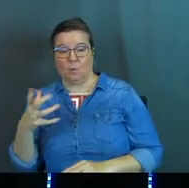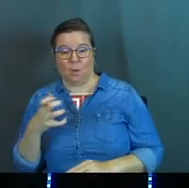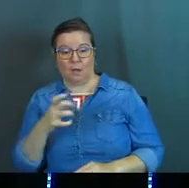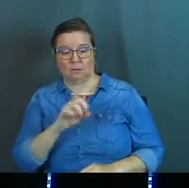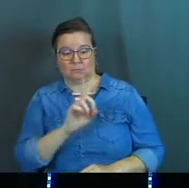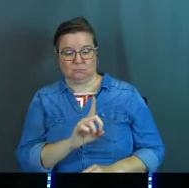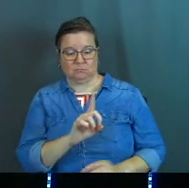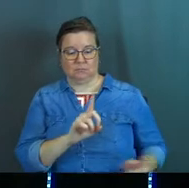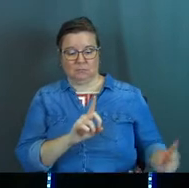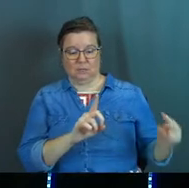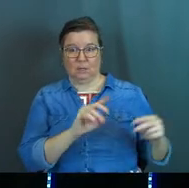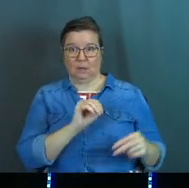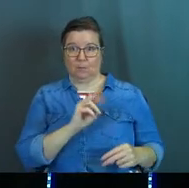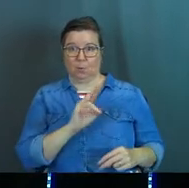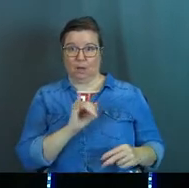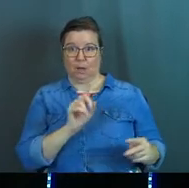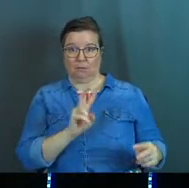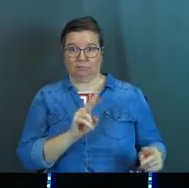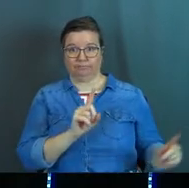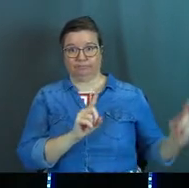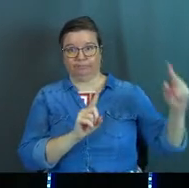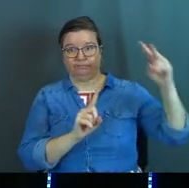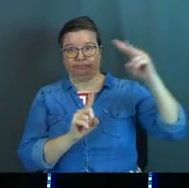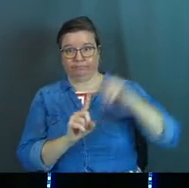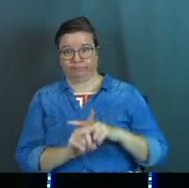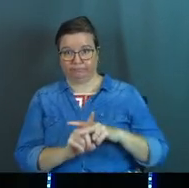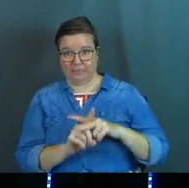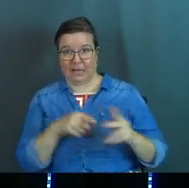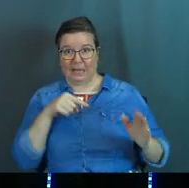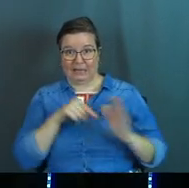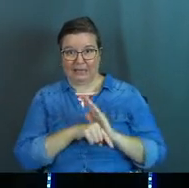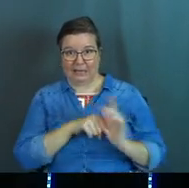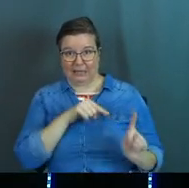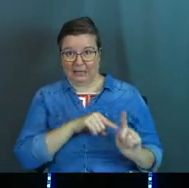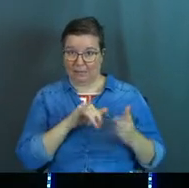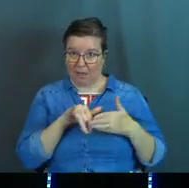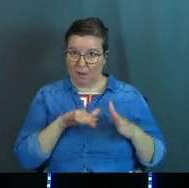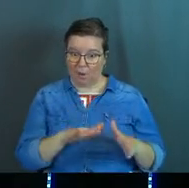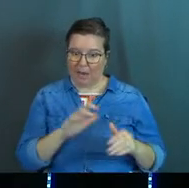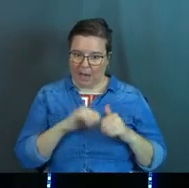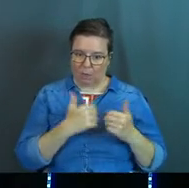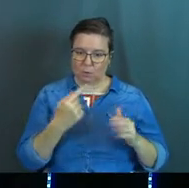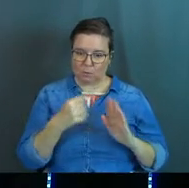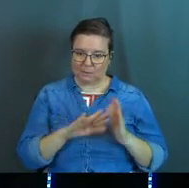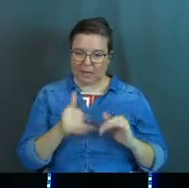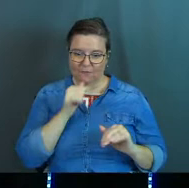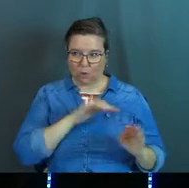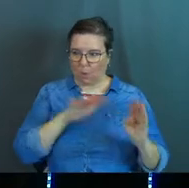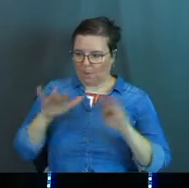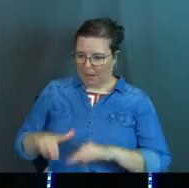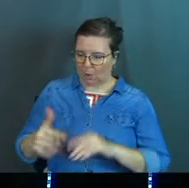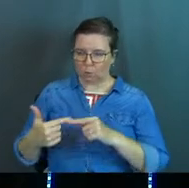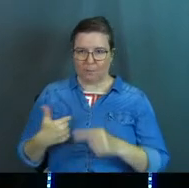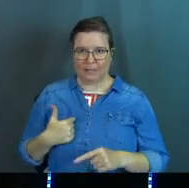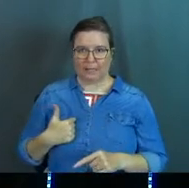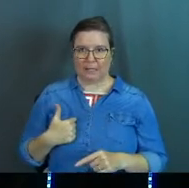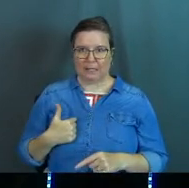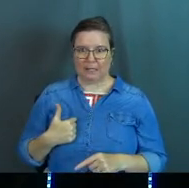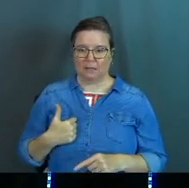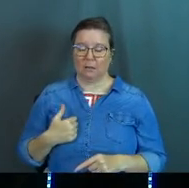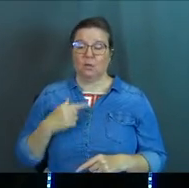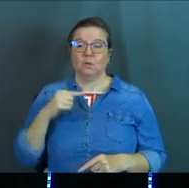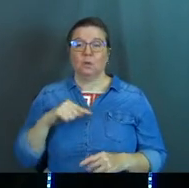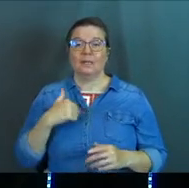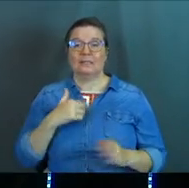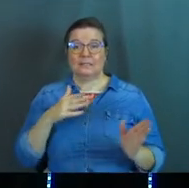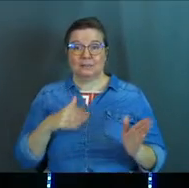of an overreaction, would you say? He wants it to be publicly known that this is how you'll die if you don't bow down to me personally. And so